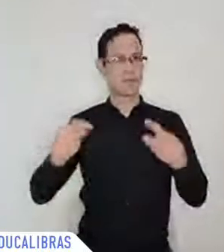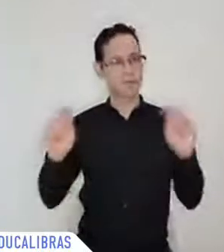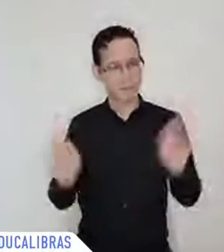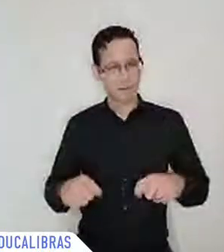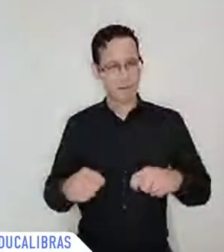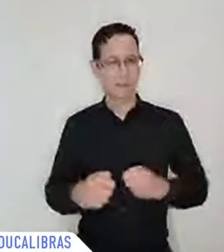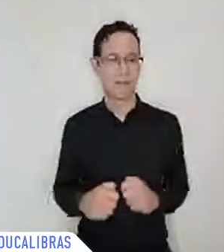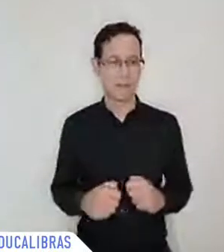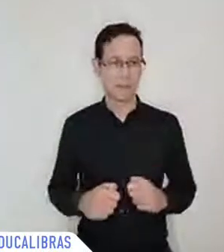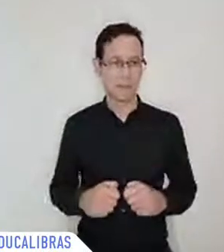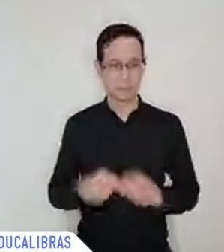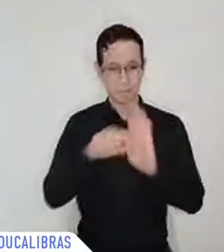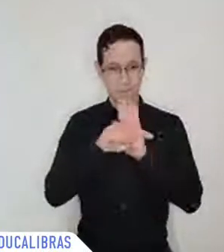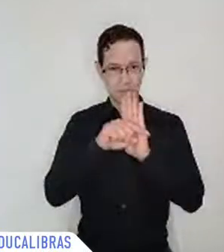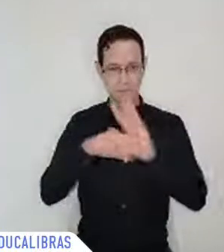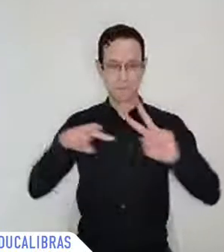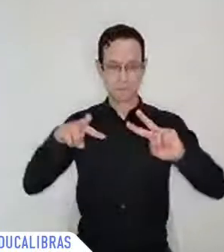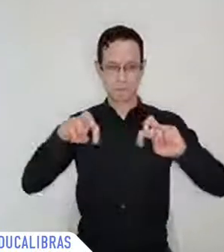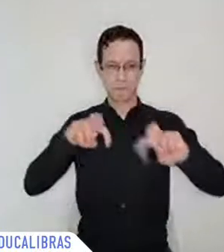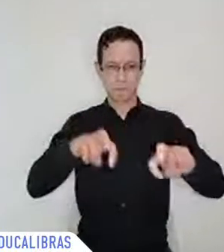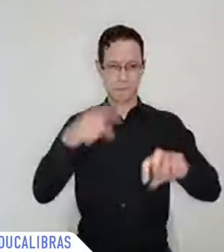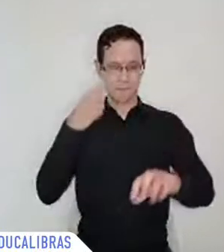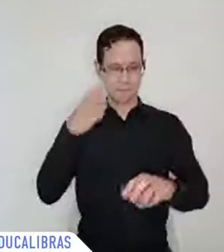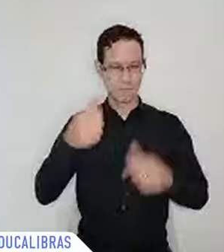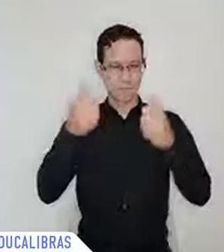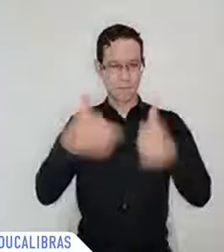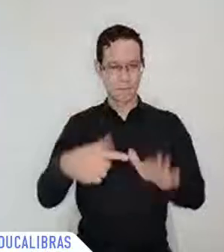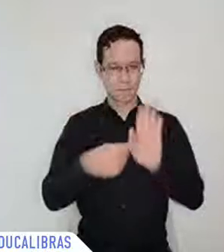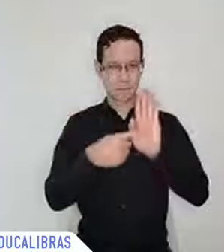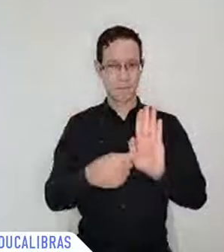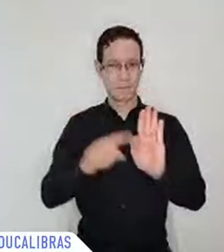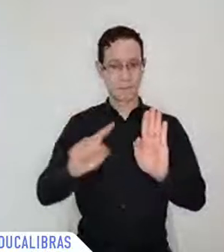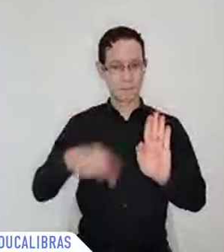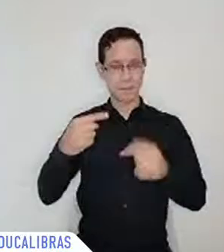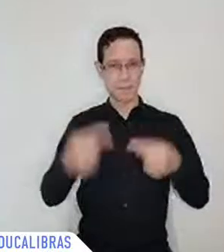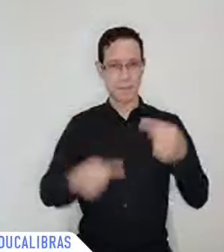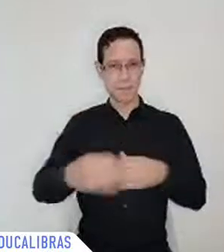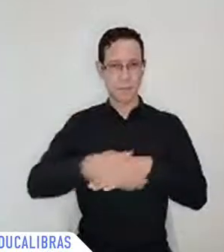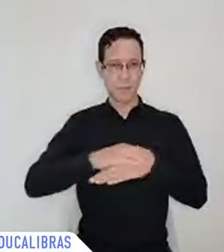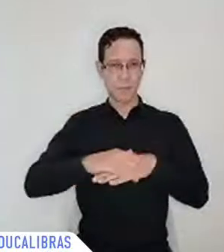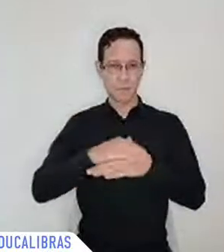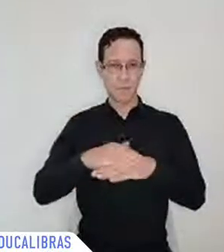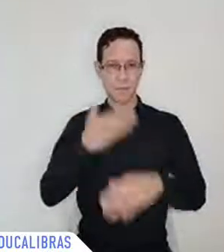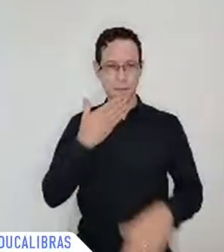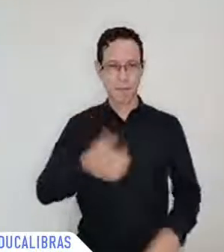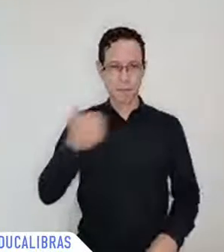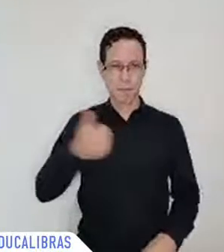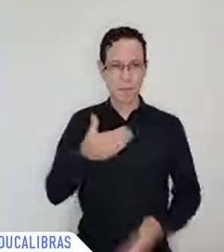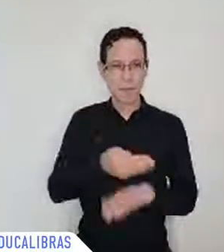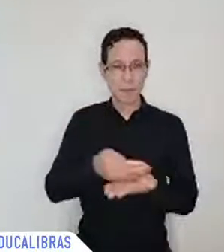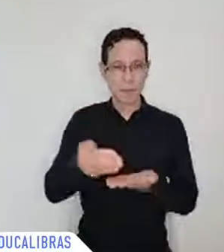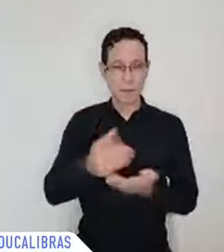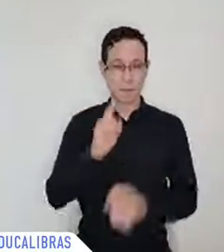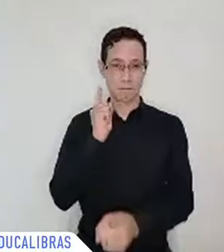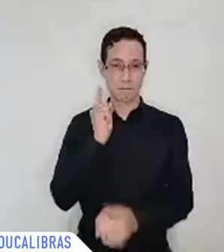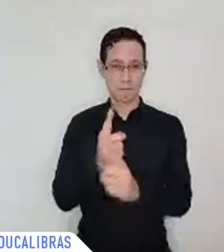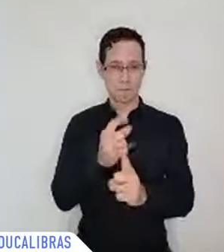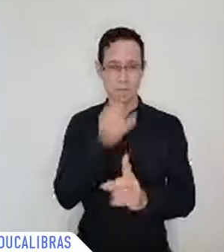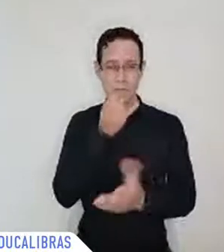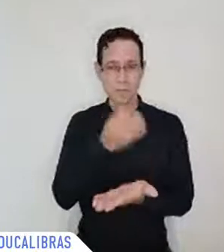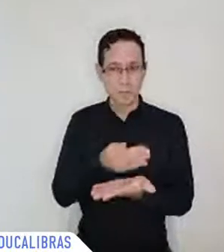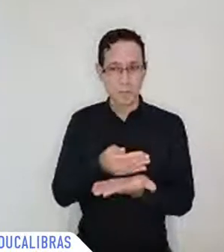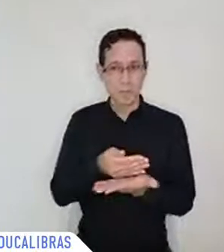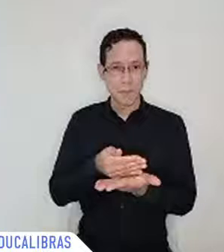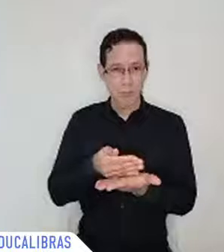to react against it. I'd like to talk to you about this. So, but I just want to inform you of this because